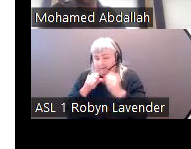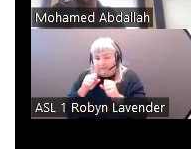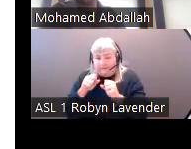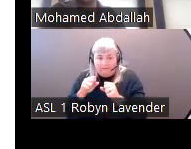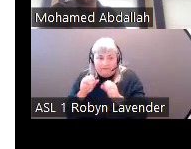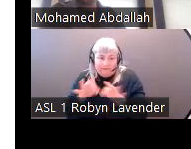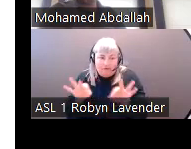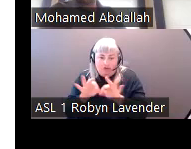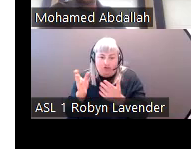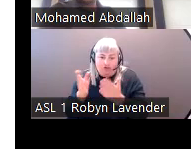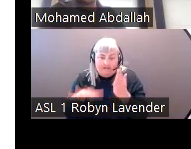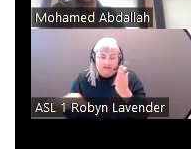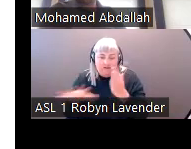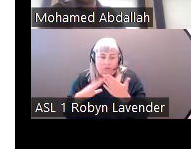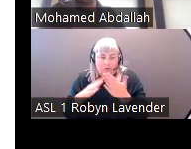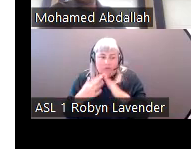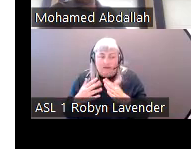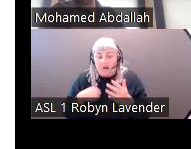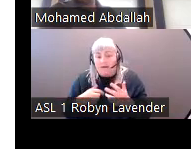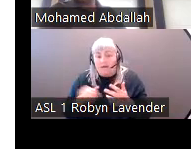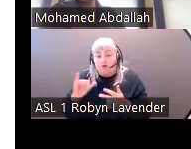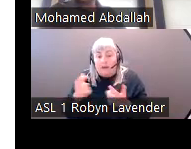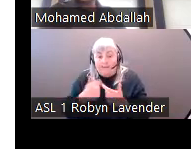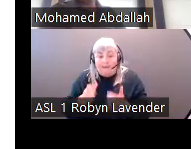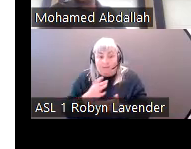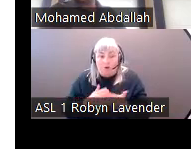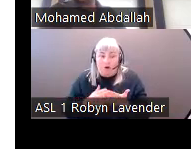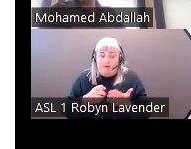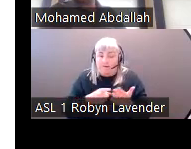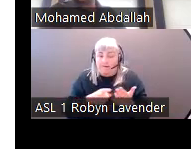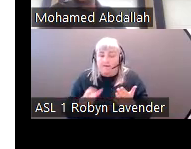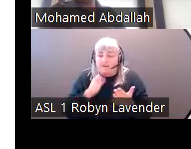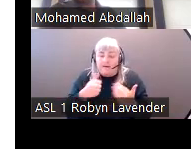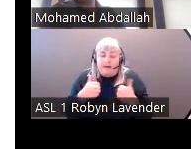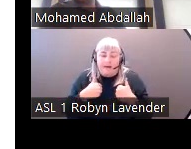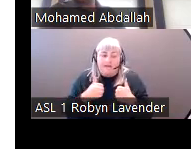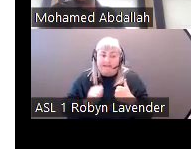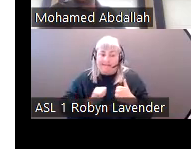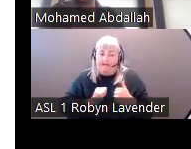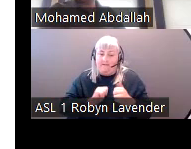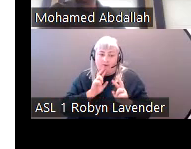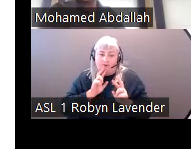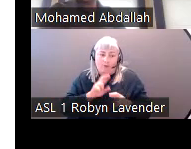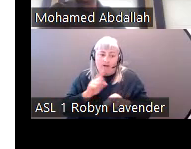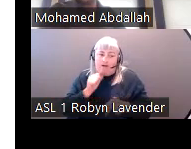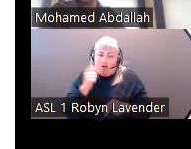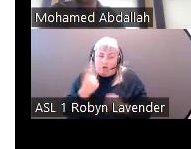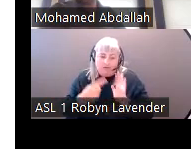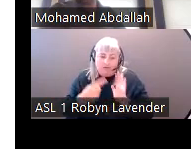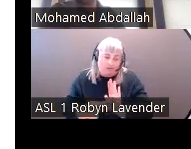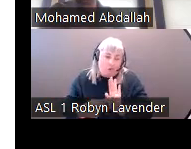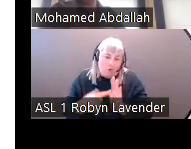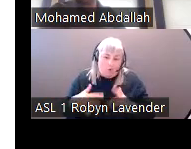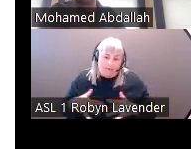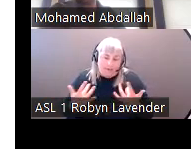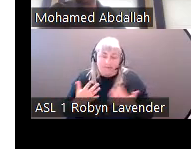And big part of it that, again, they don't have an inside self-reporting, even the assessment doesn't always reflect what's really going on. And part of it is violence,